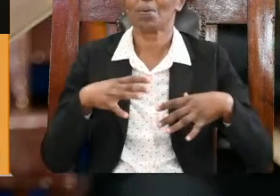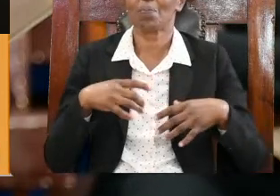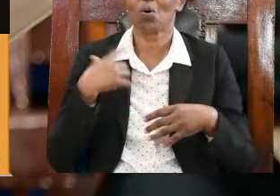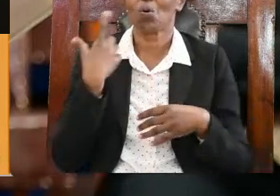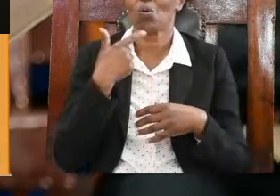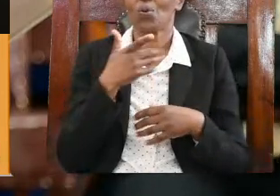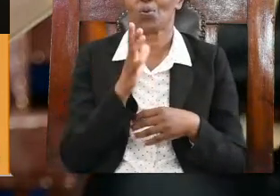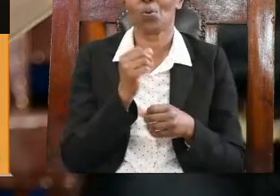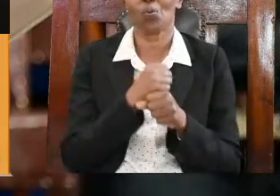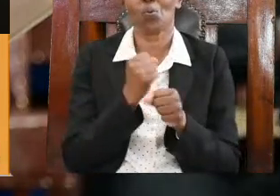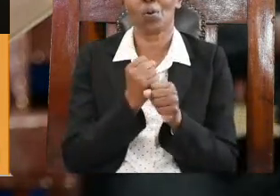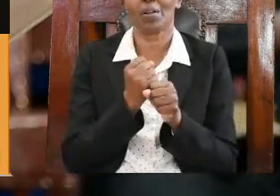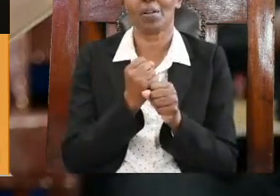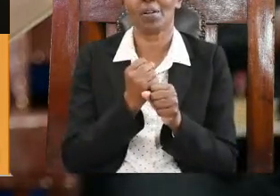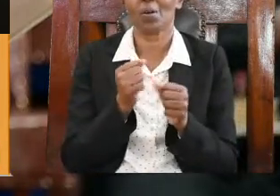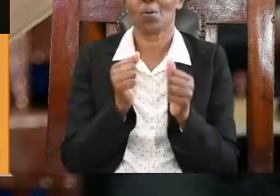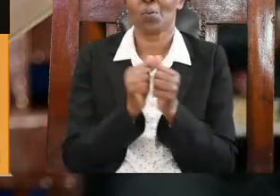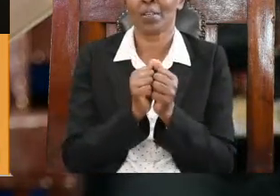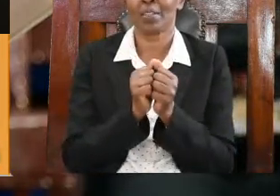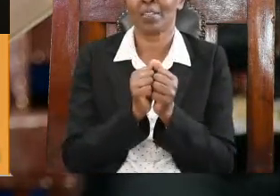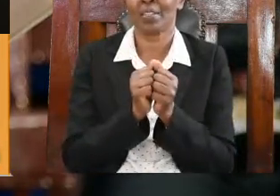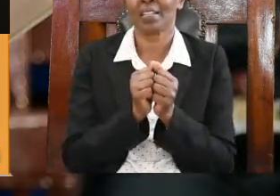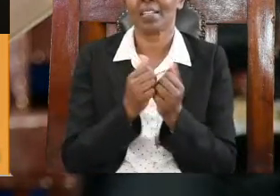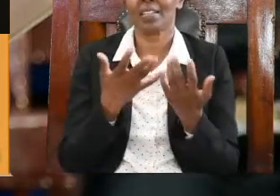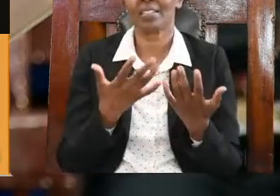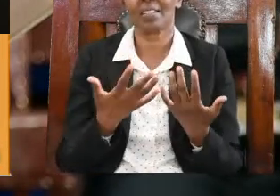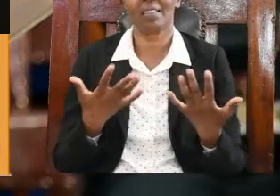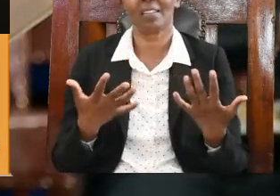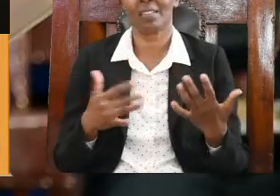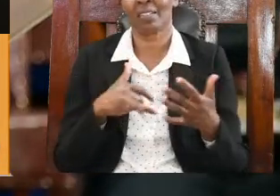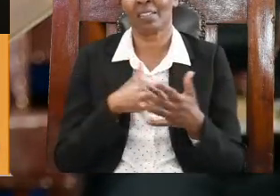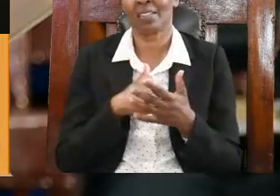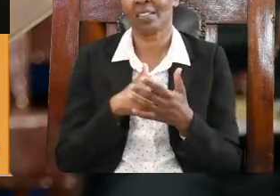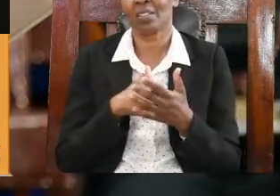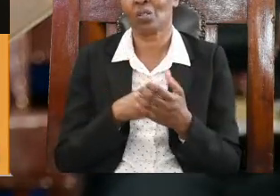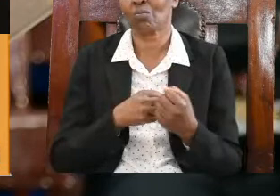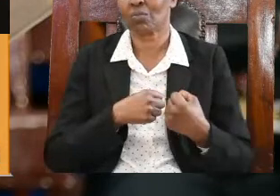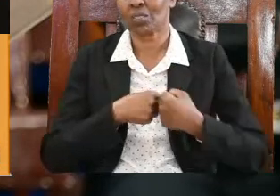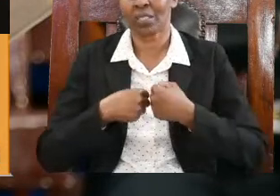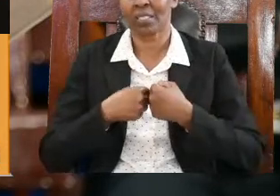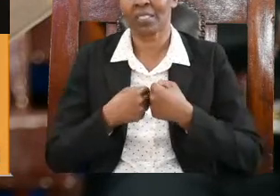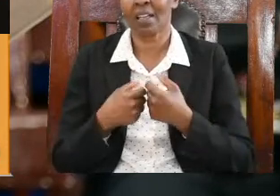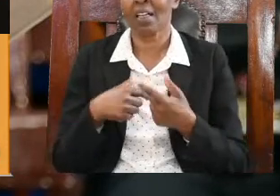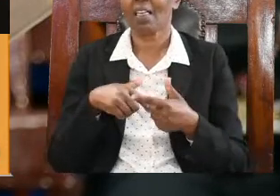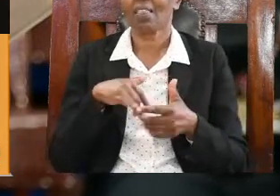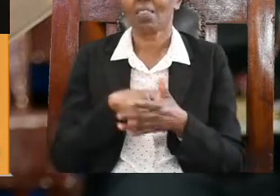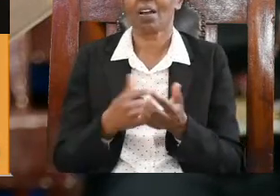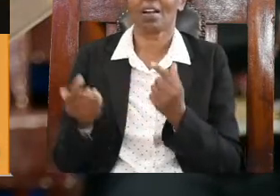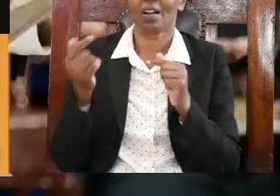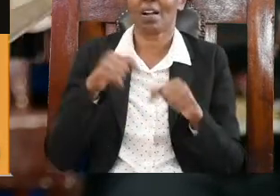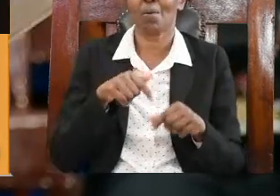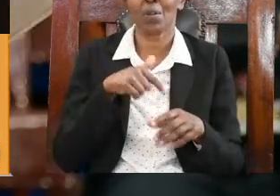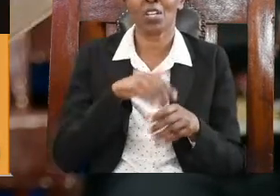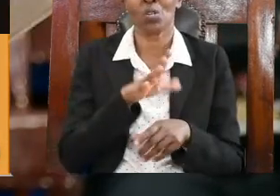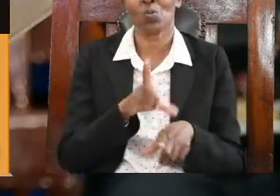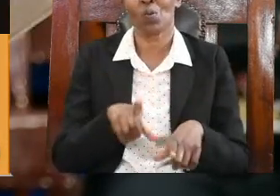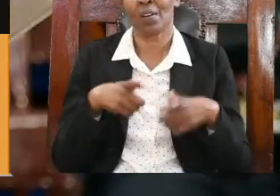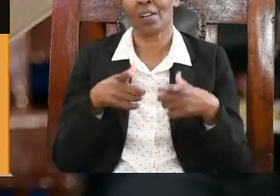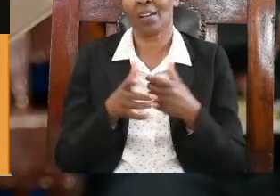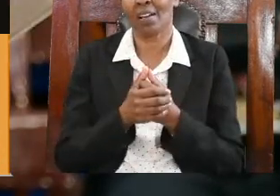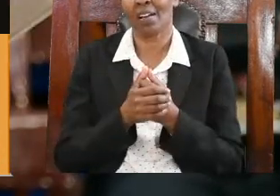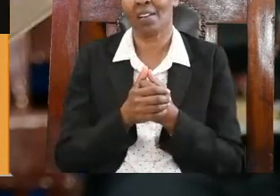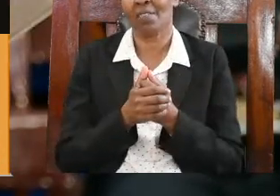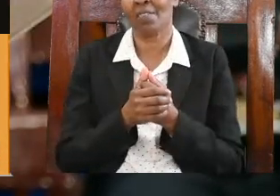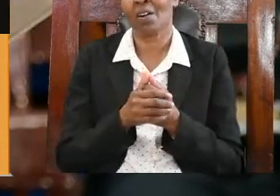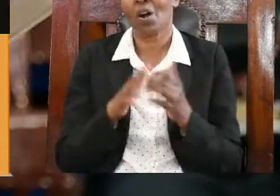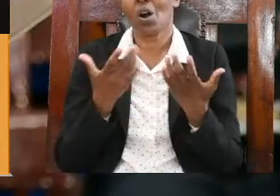with. These are circumstances or hardships forced upon you. We have persecutions, as Paul put